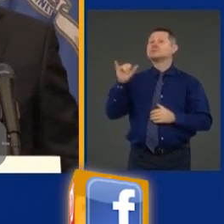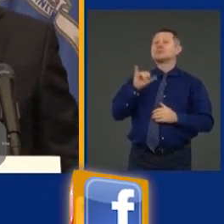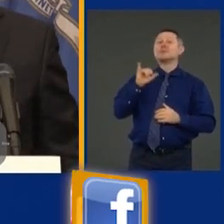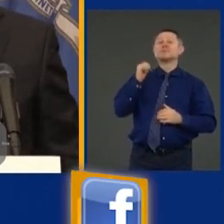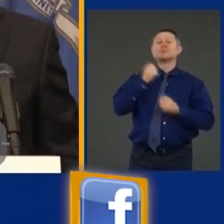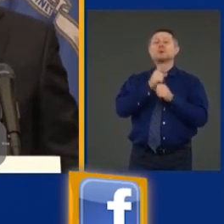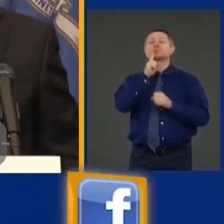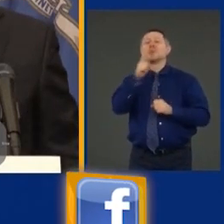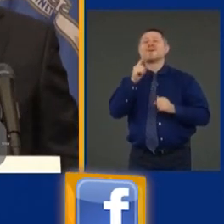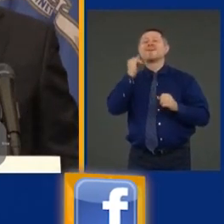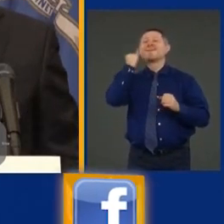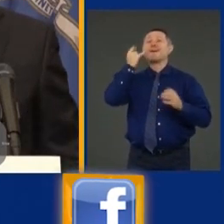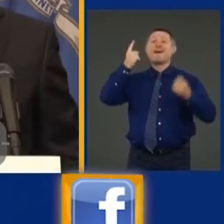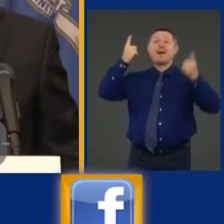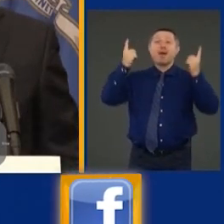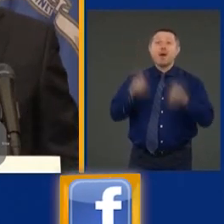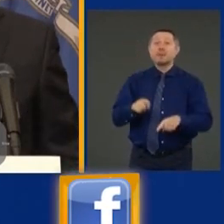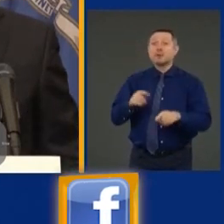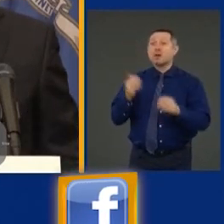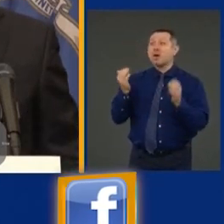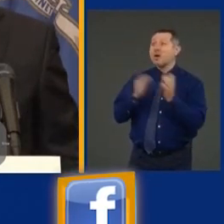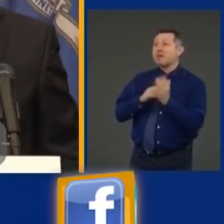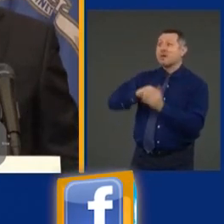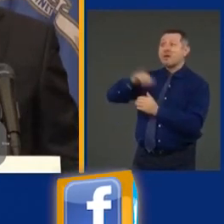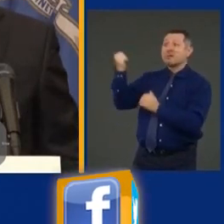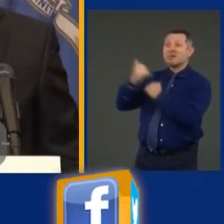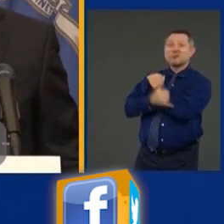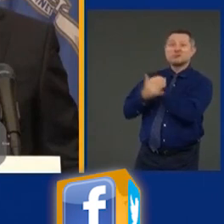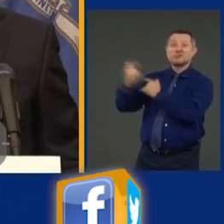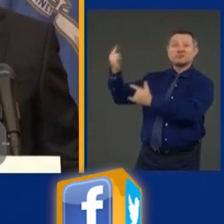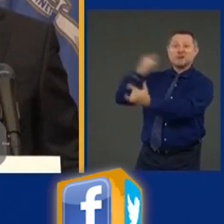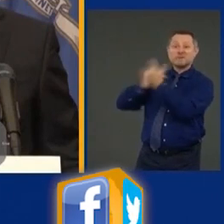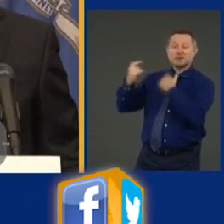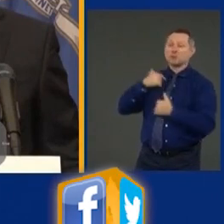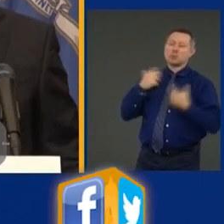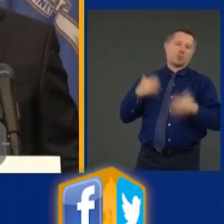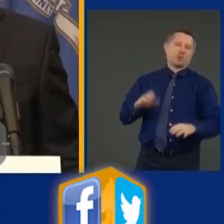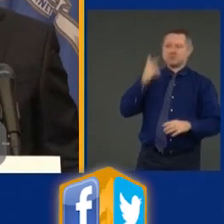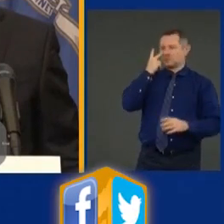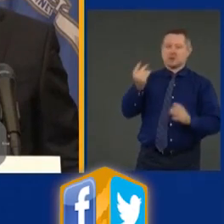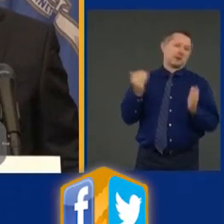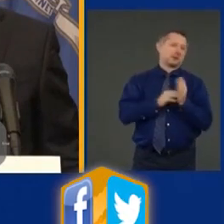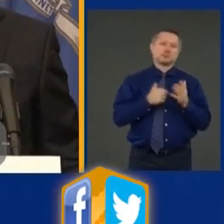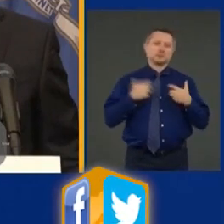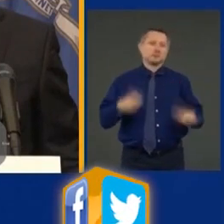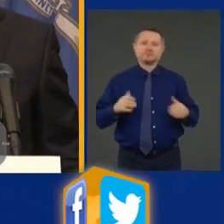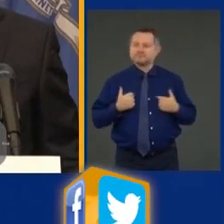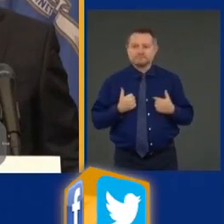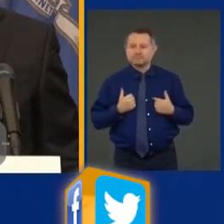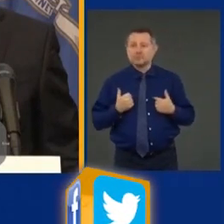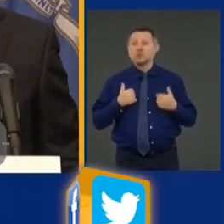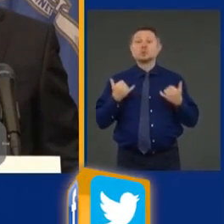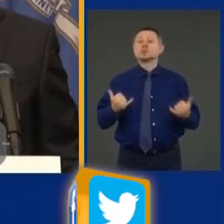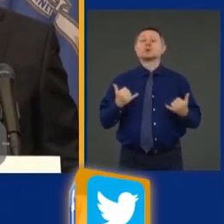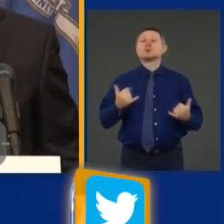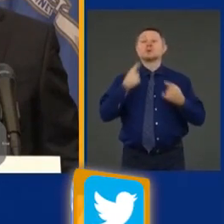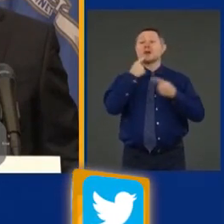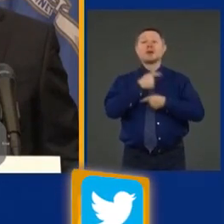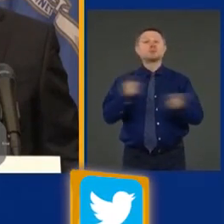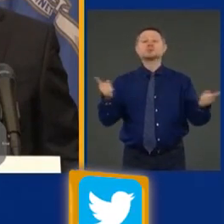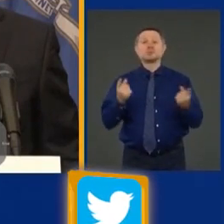plane again. Learn that lesson, been there, done that. So we're announcing today